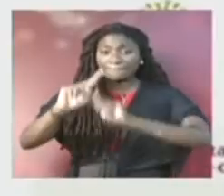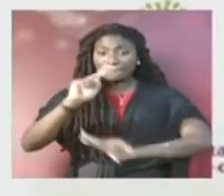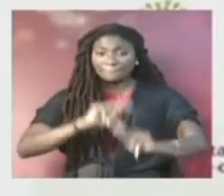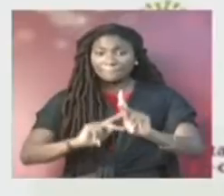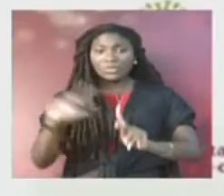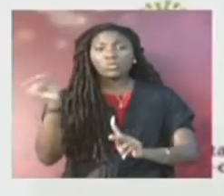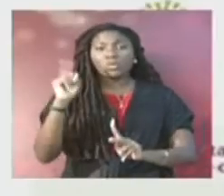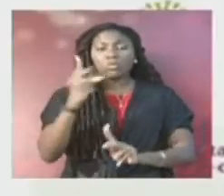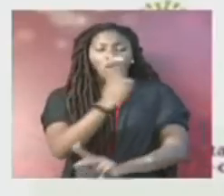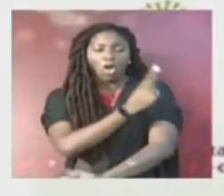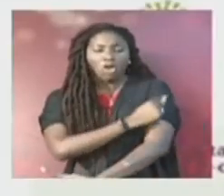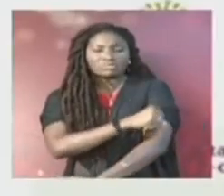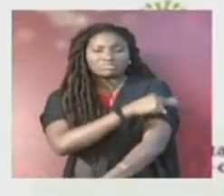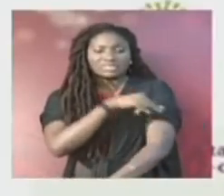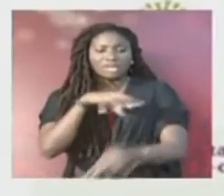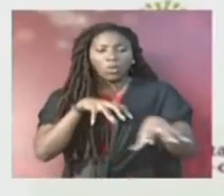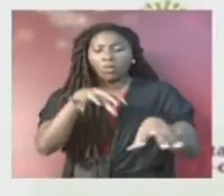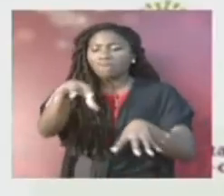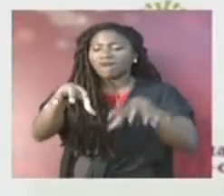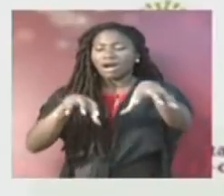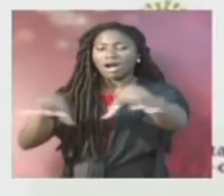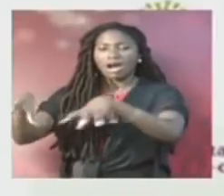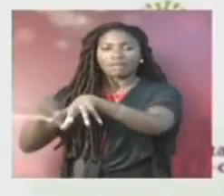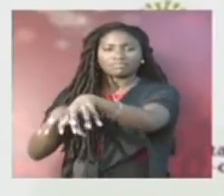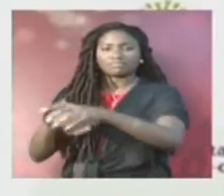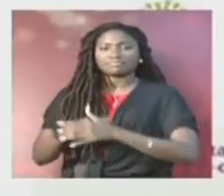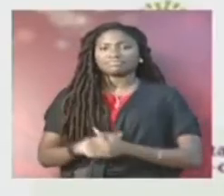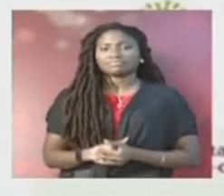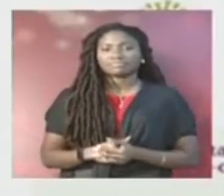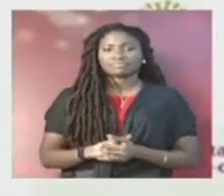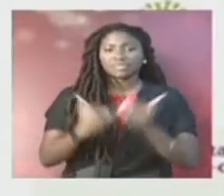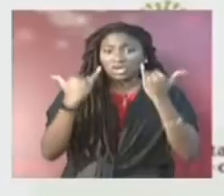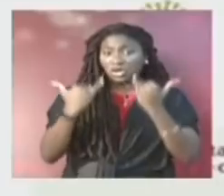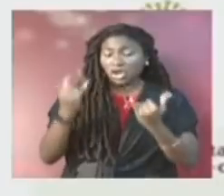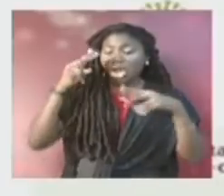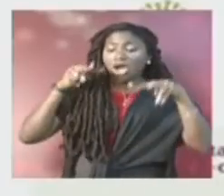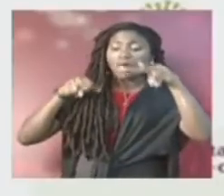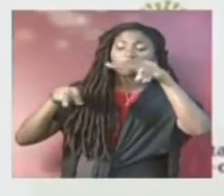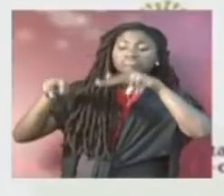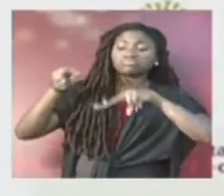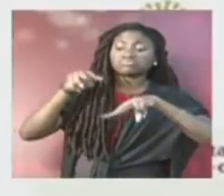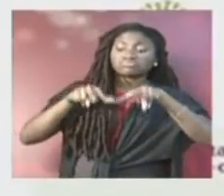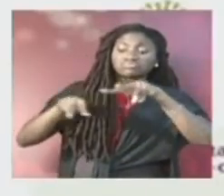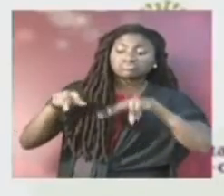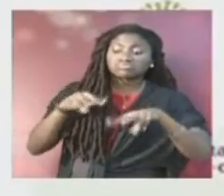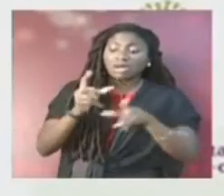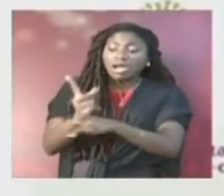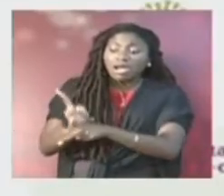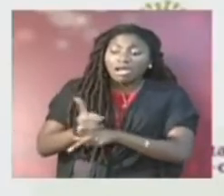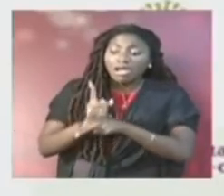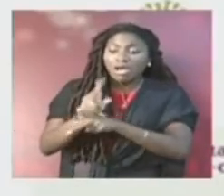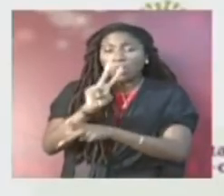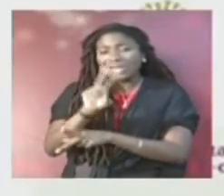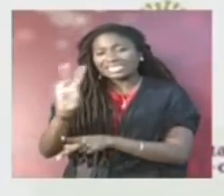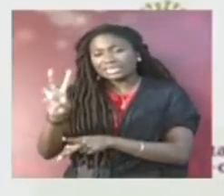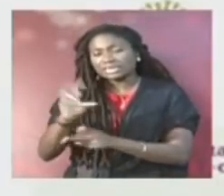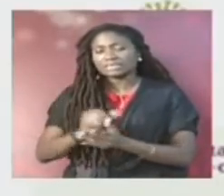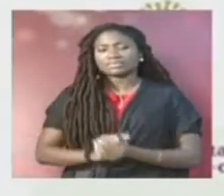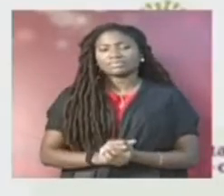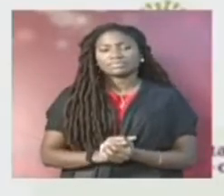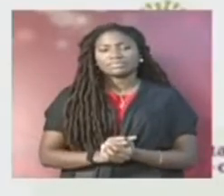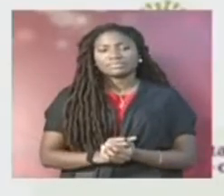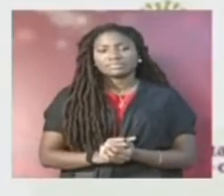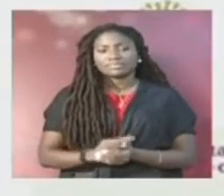in various facilities. The total step-down facilities right now 26, and total patients in state quarantine